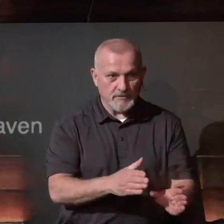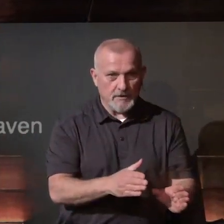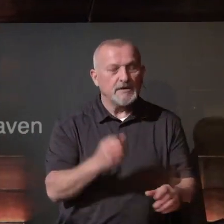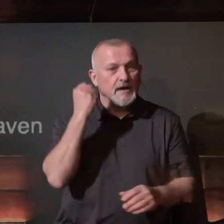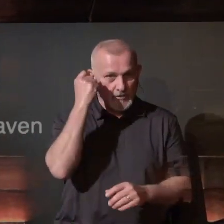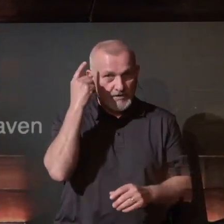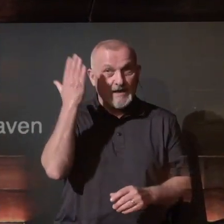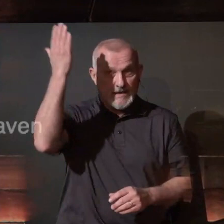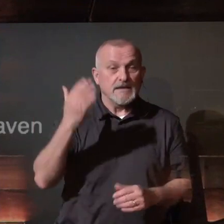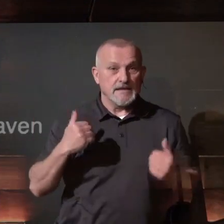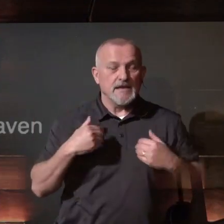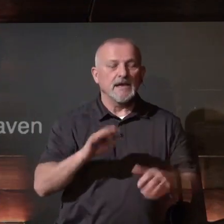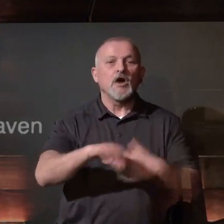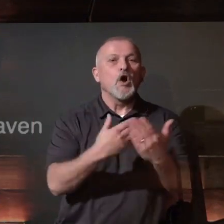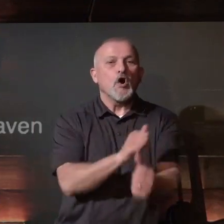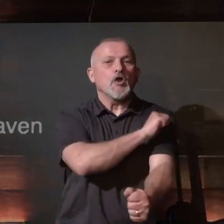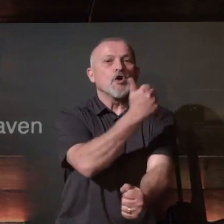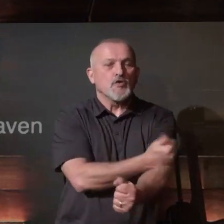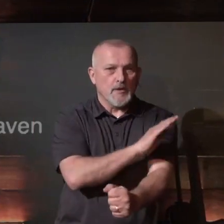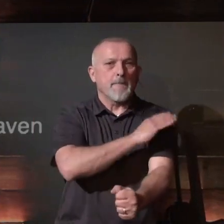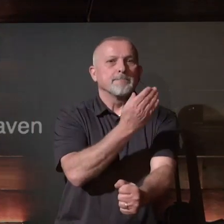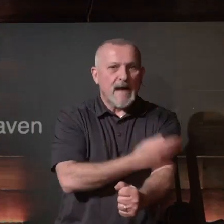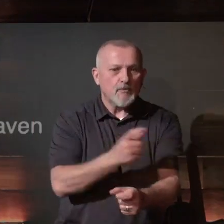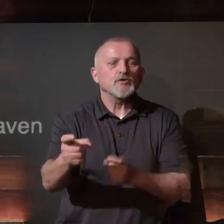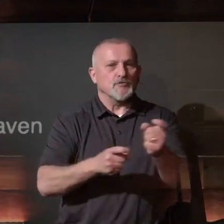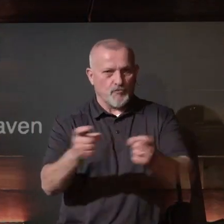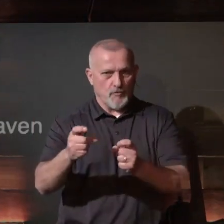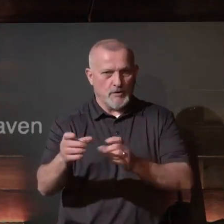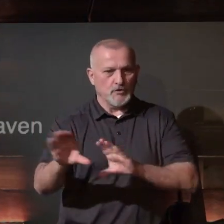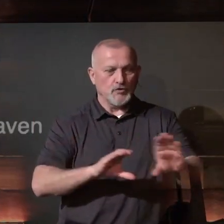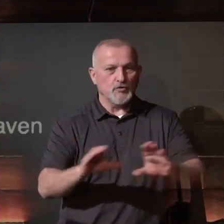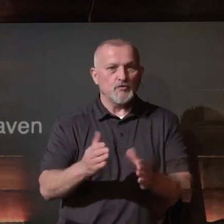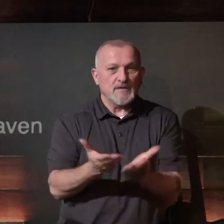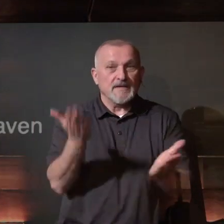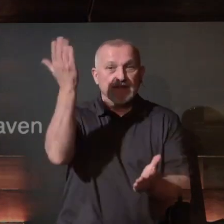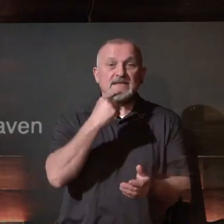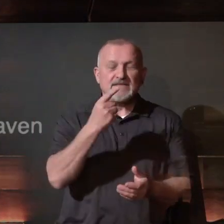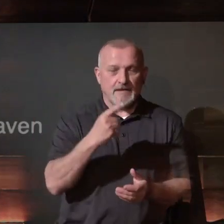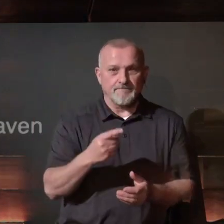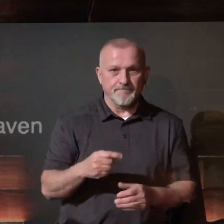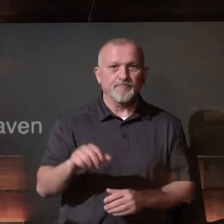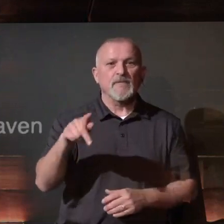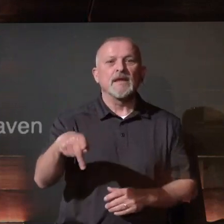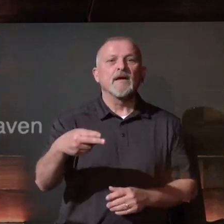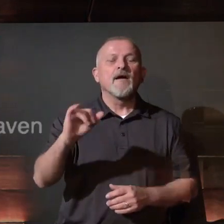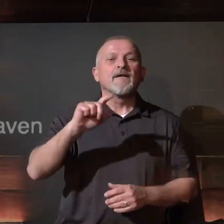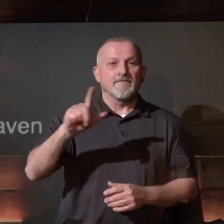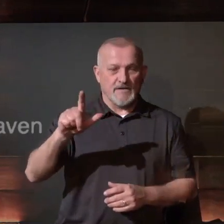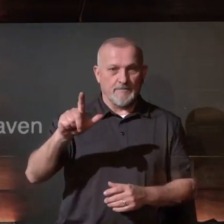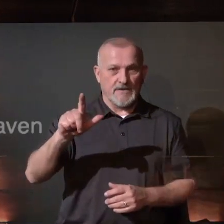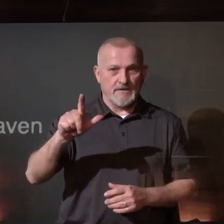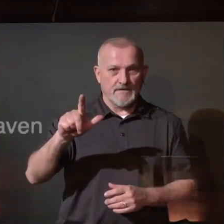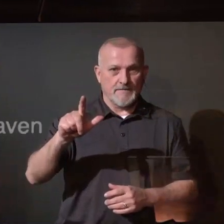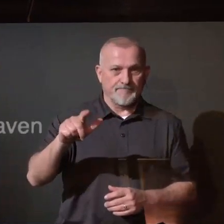to do. I'm in complete control. You got to listen to me. He's setting it up. Even Philippians tells us the authority that